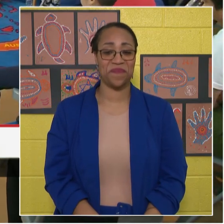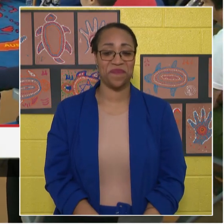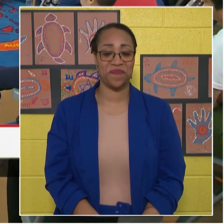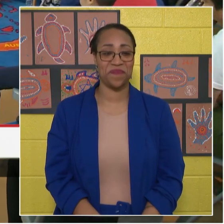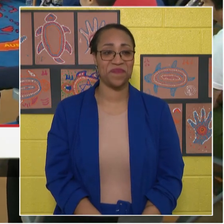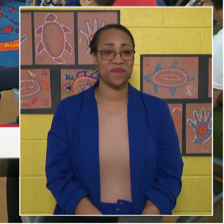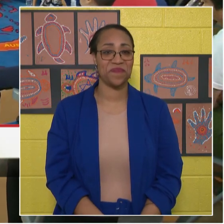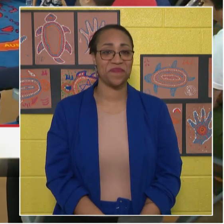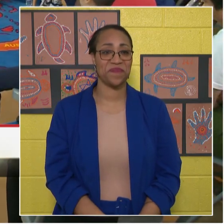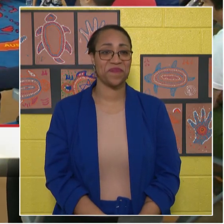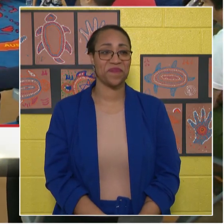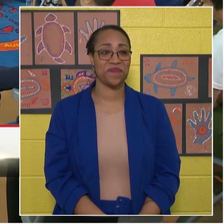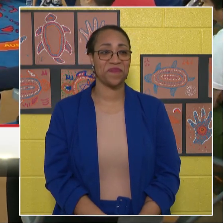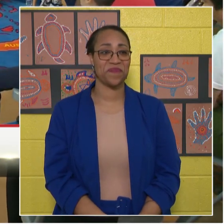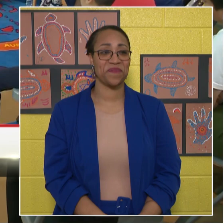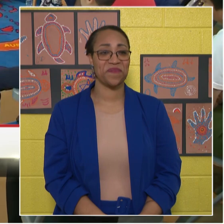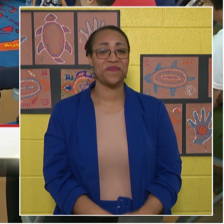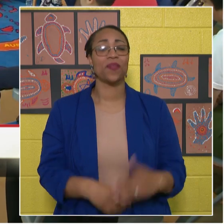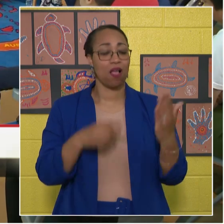Okay.